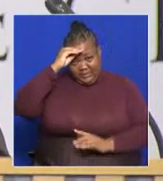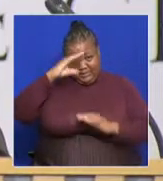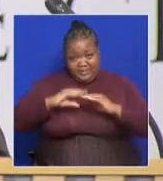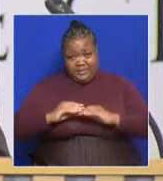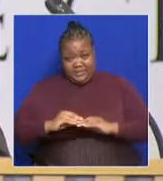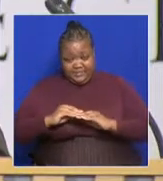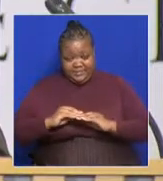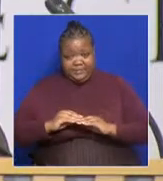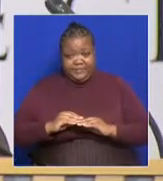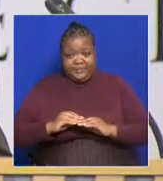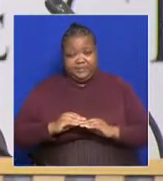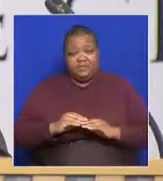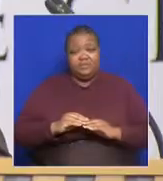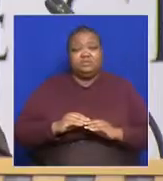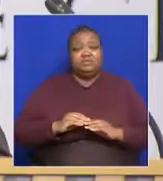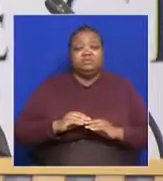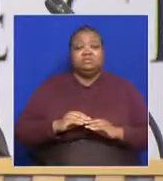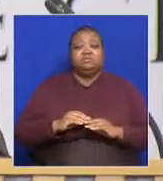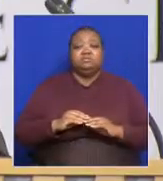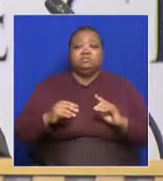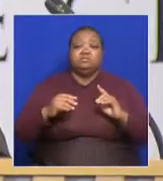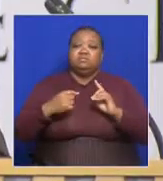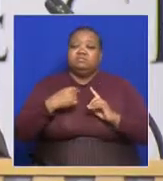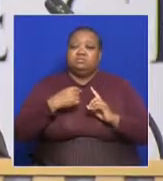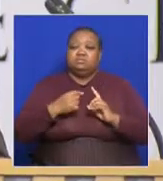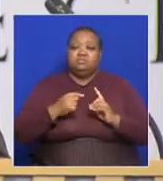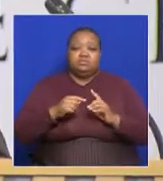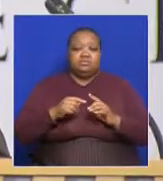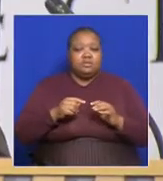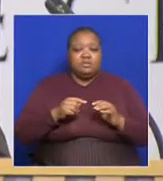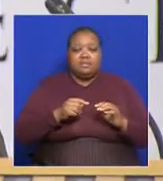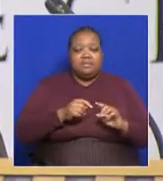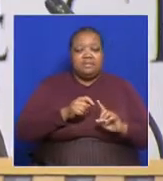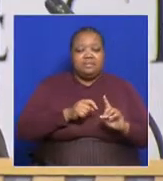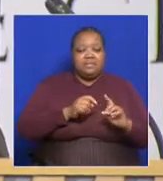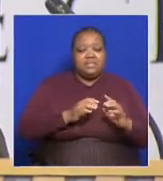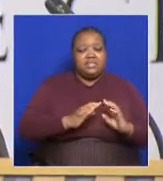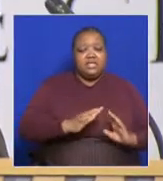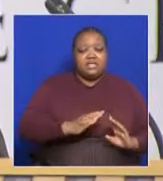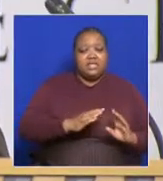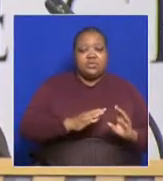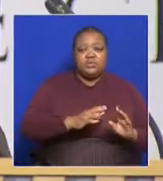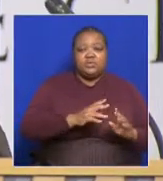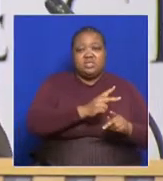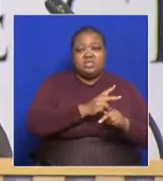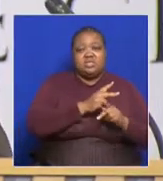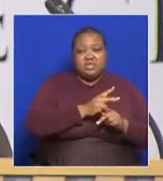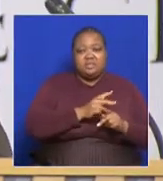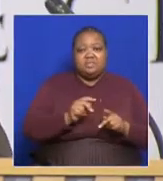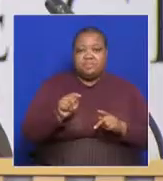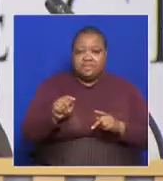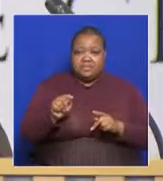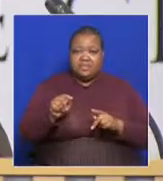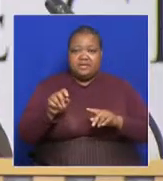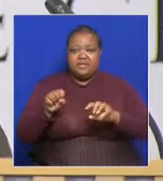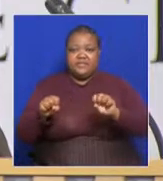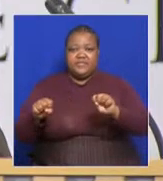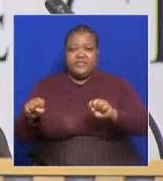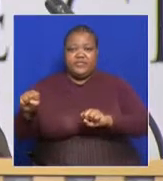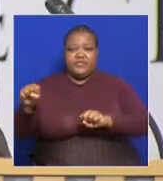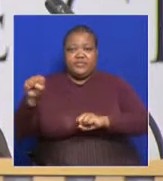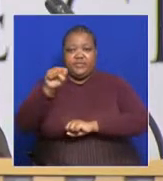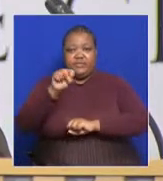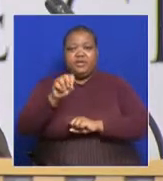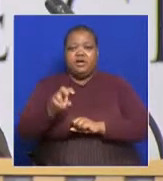He didn't ask me to store it at somebody's house or anything like that. It was a vault. Unfortunately, I didn't know about the security